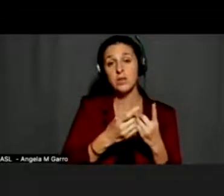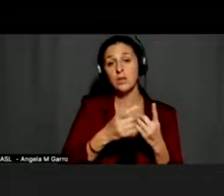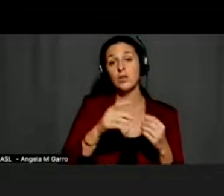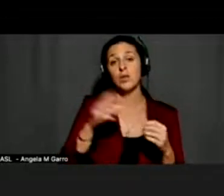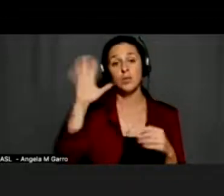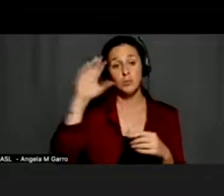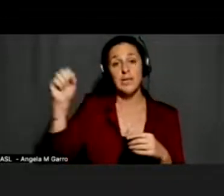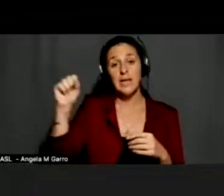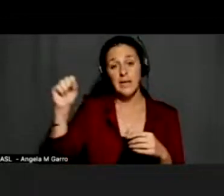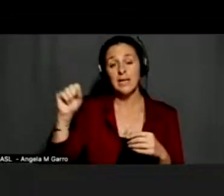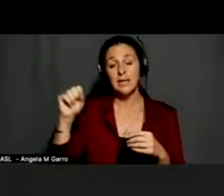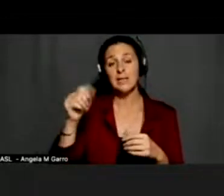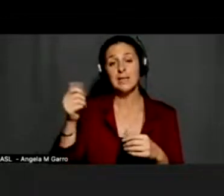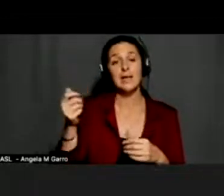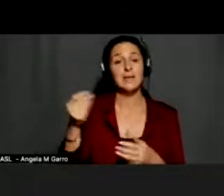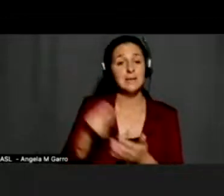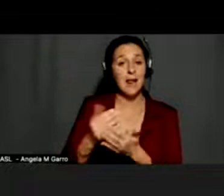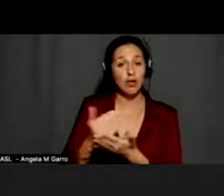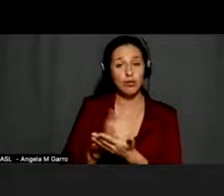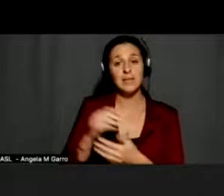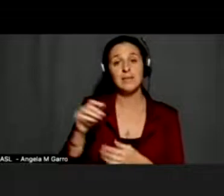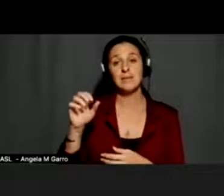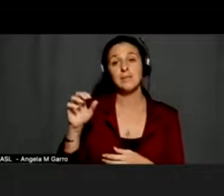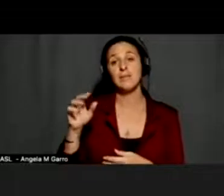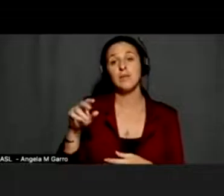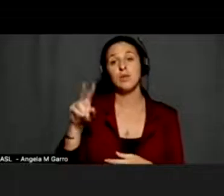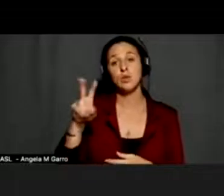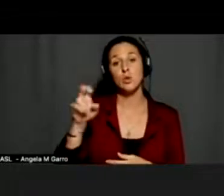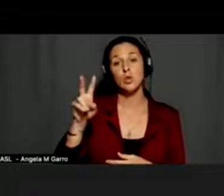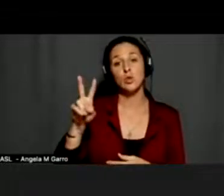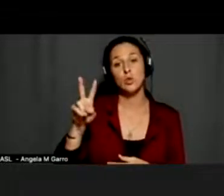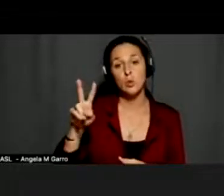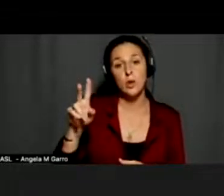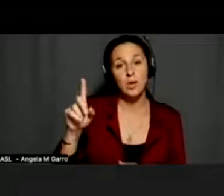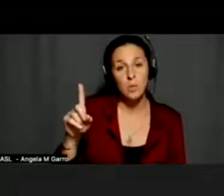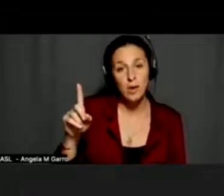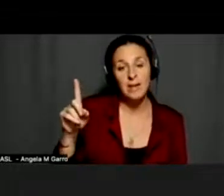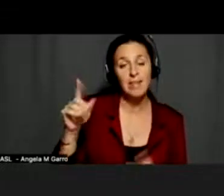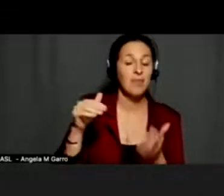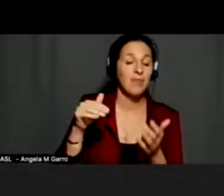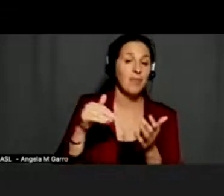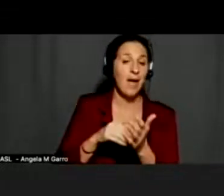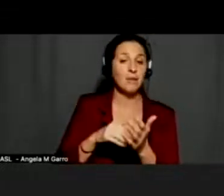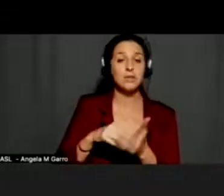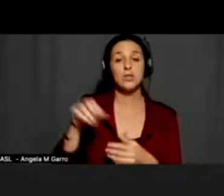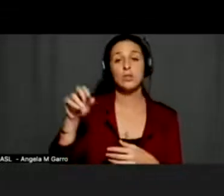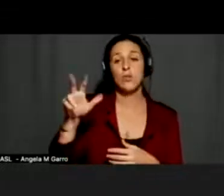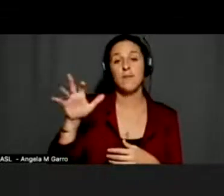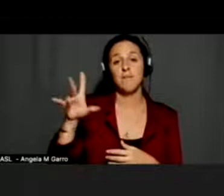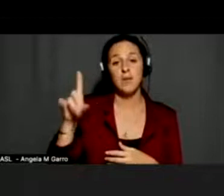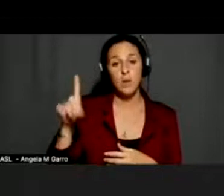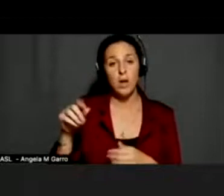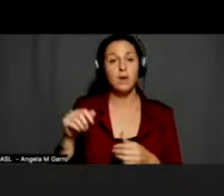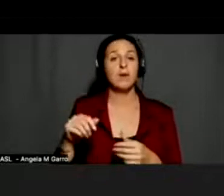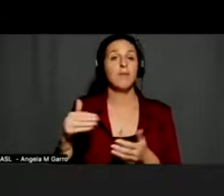salary scale, which begins at $223,351. with all